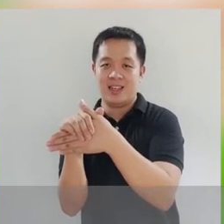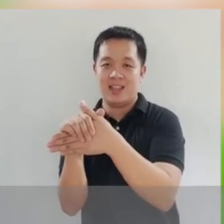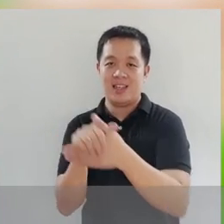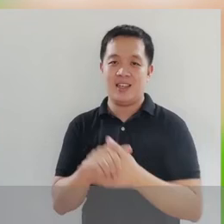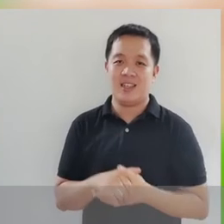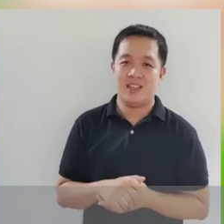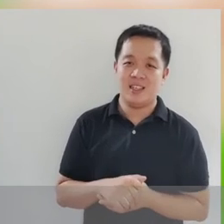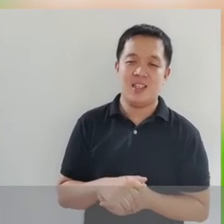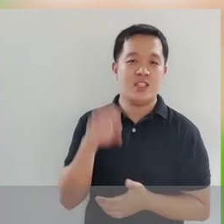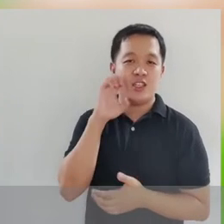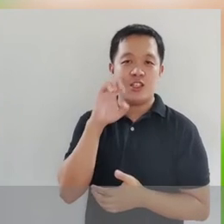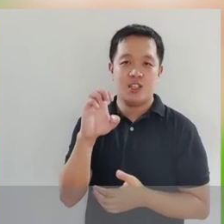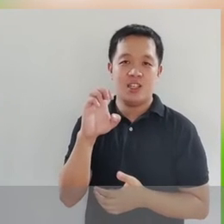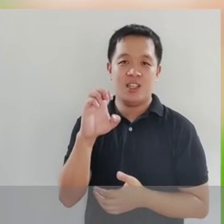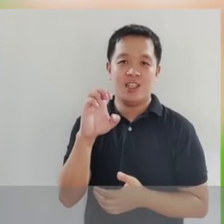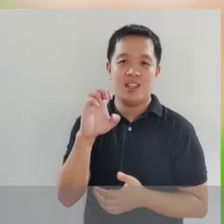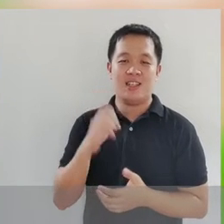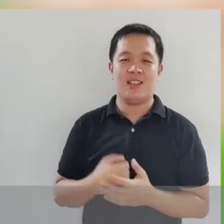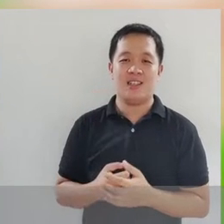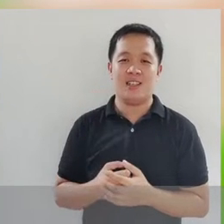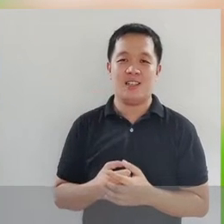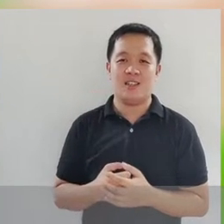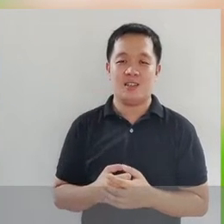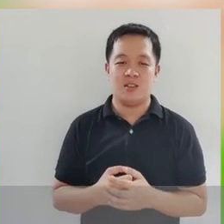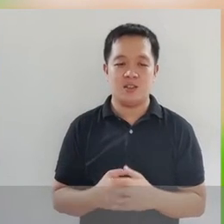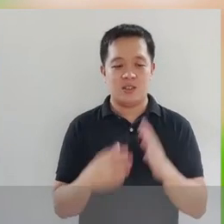shark, she,